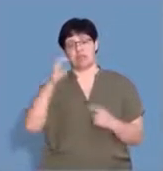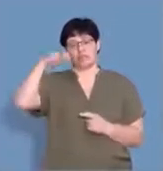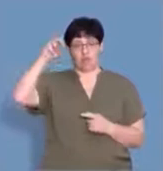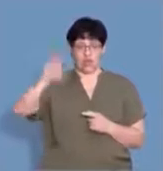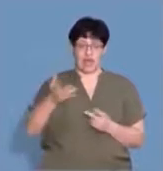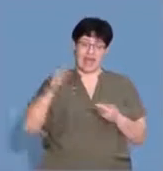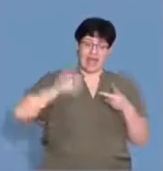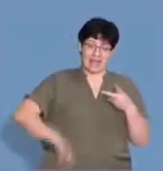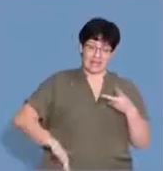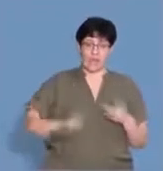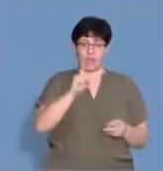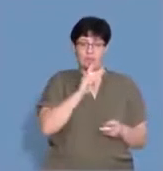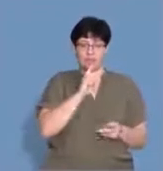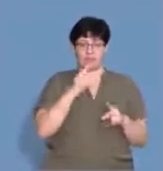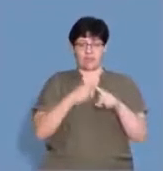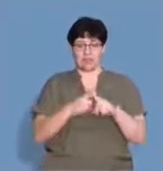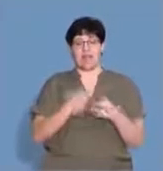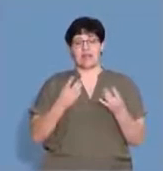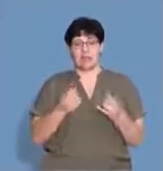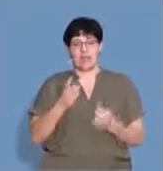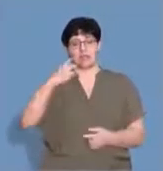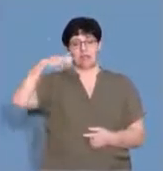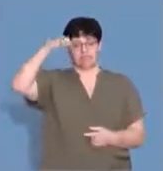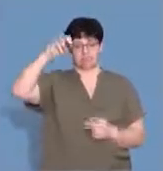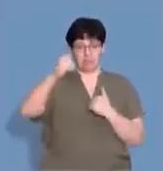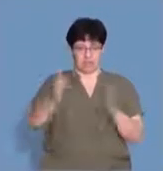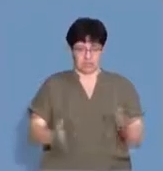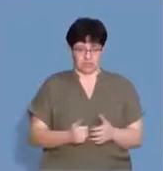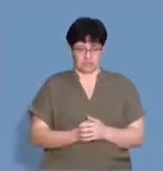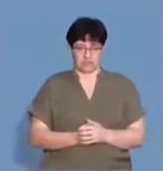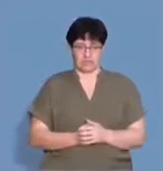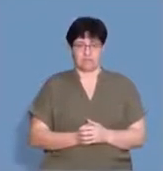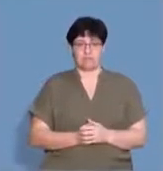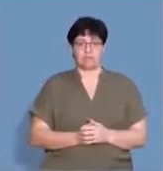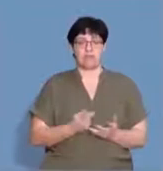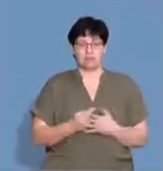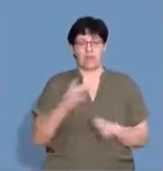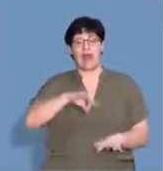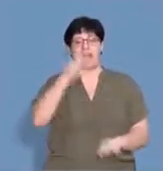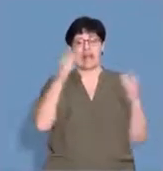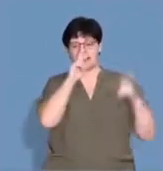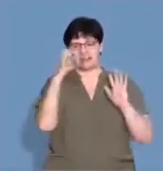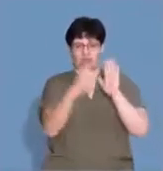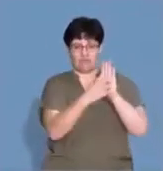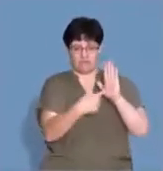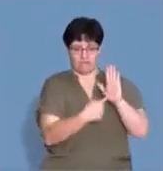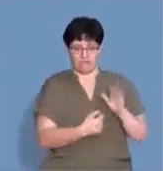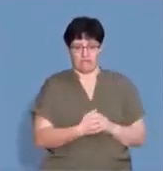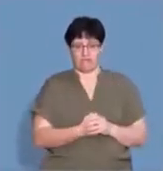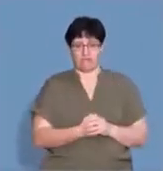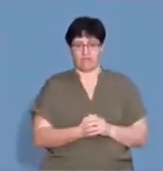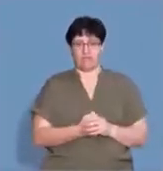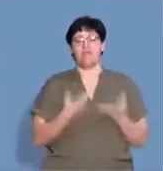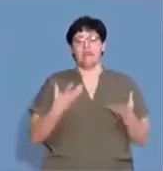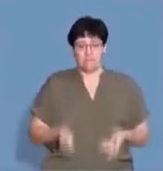income is 1,000 Rand times the number of tour packages. So let's go analyze our graph. So